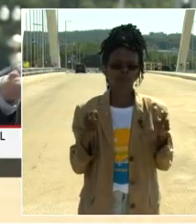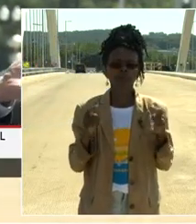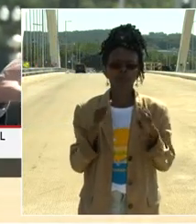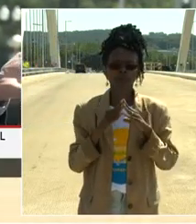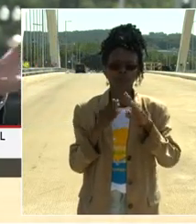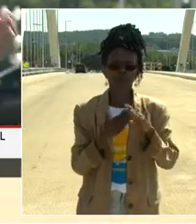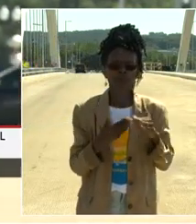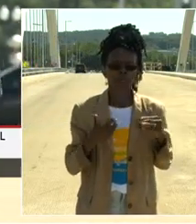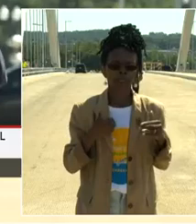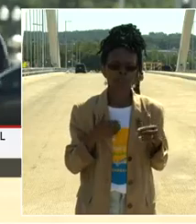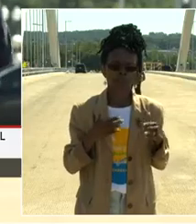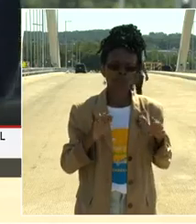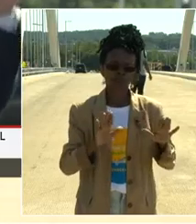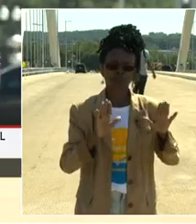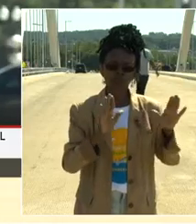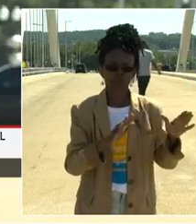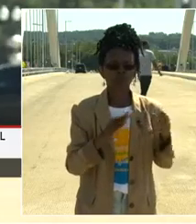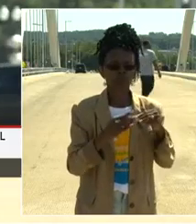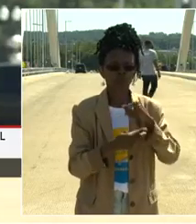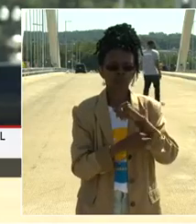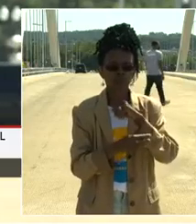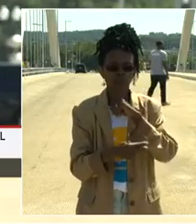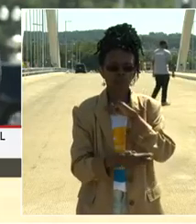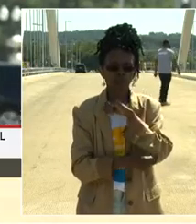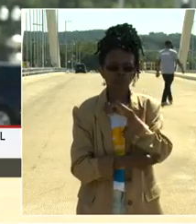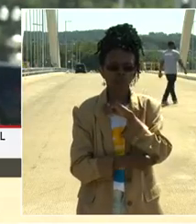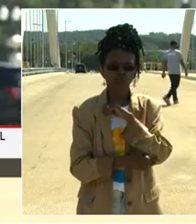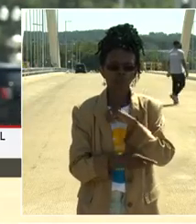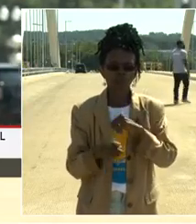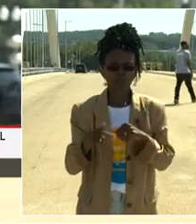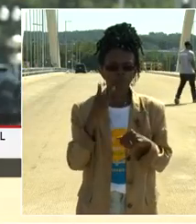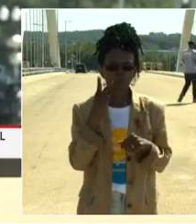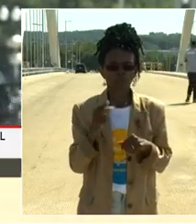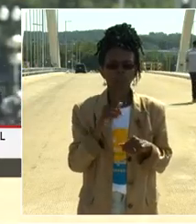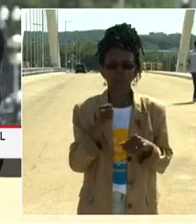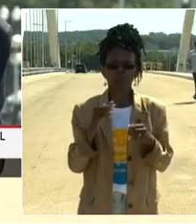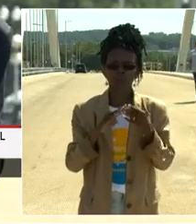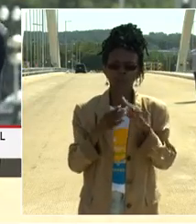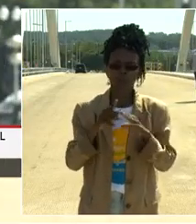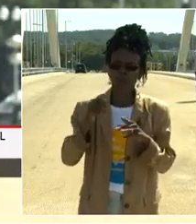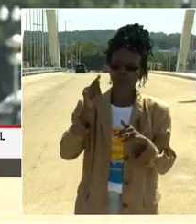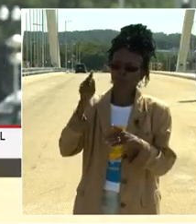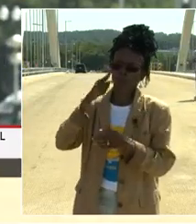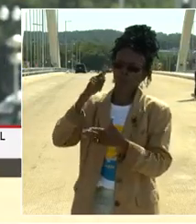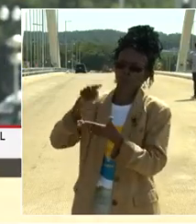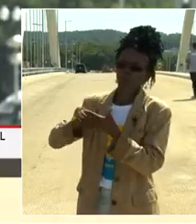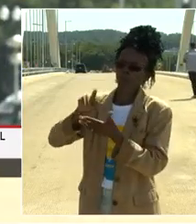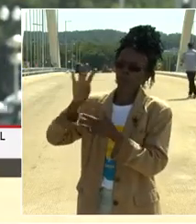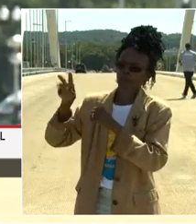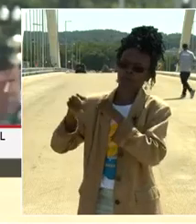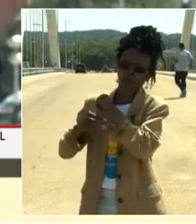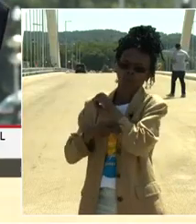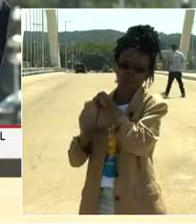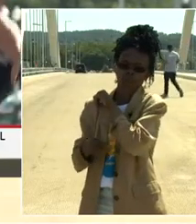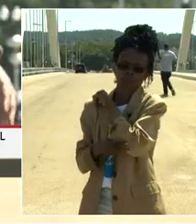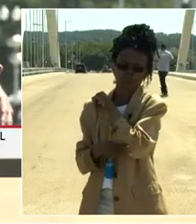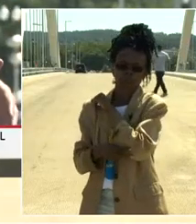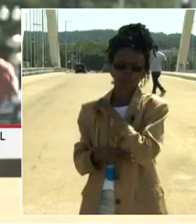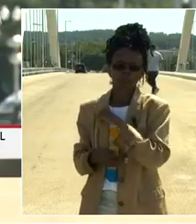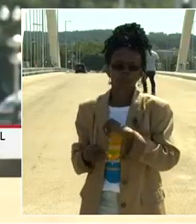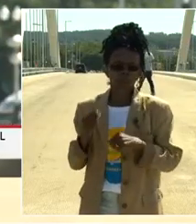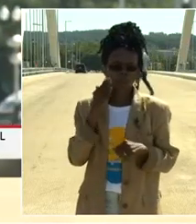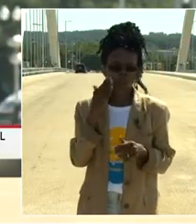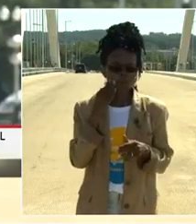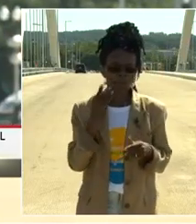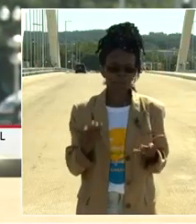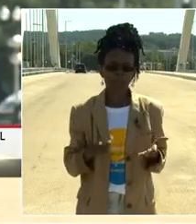do. When you look at other cities, you know them by their bridges. And no disrespect to that piece of concrete over there, but this